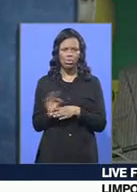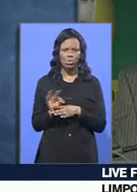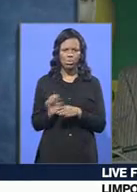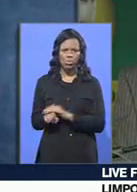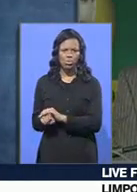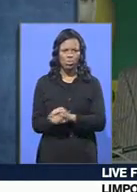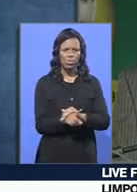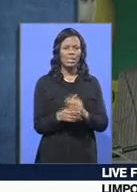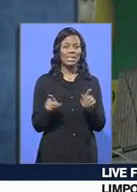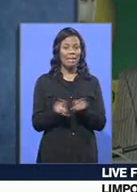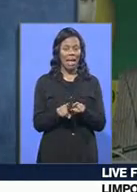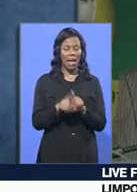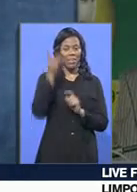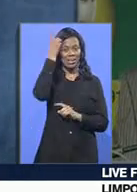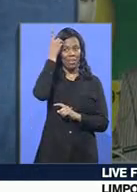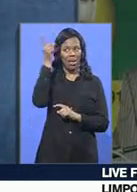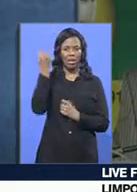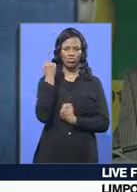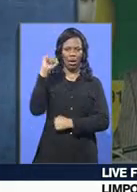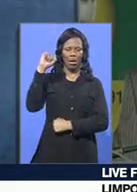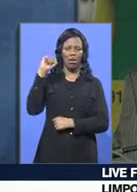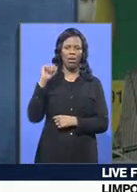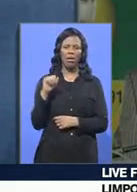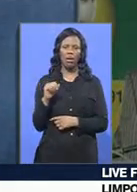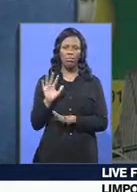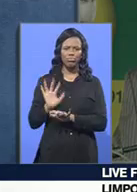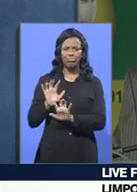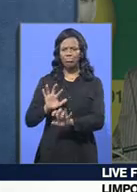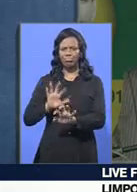The Durban strikes took place